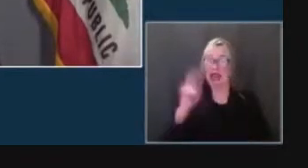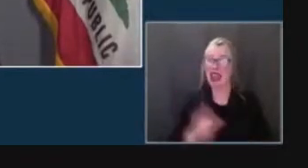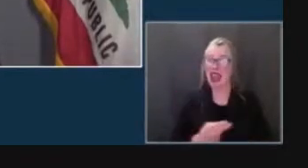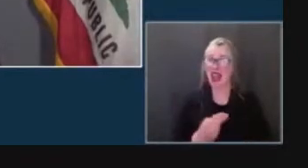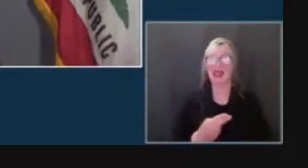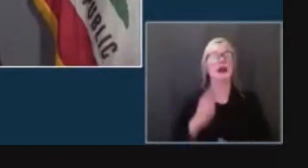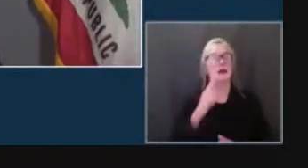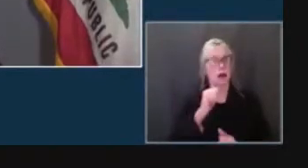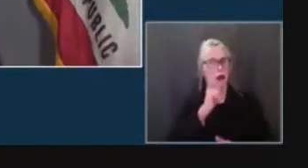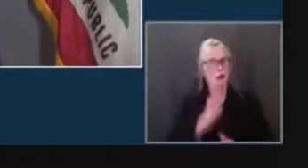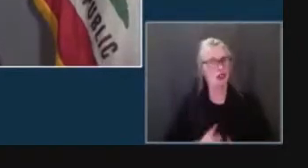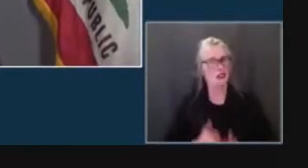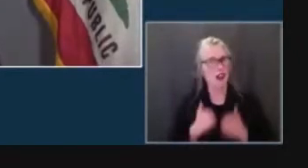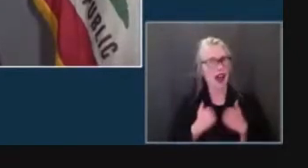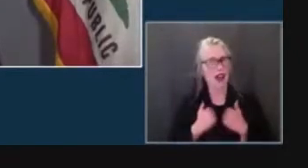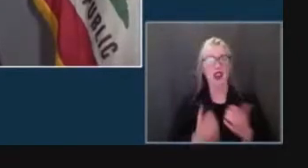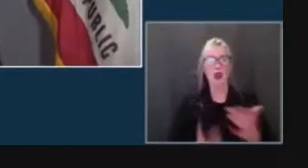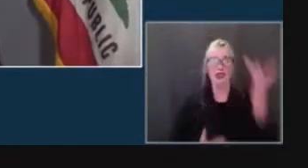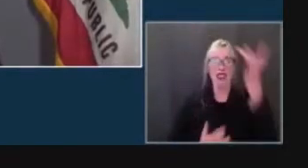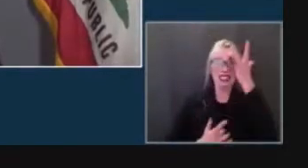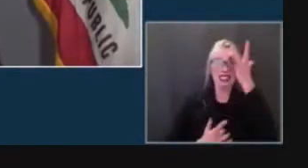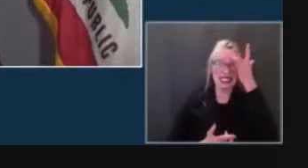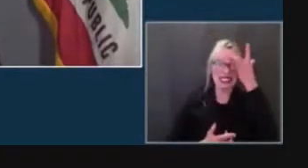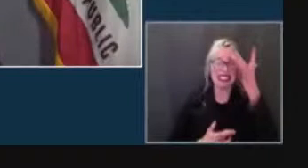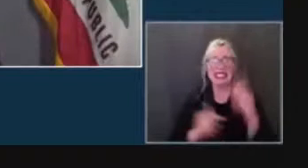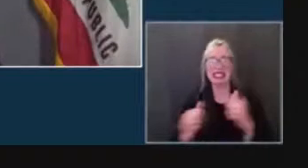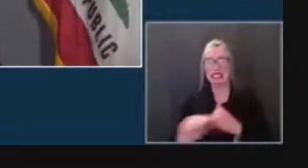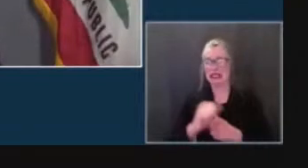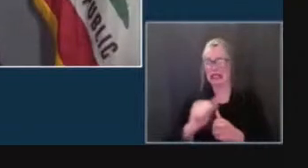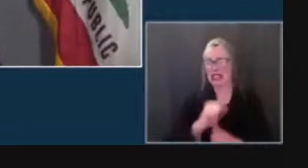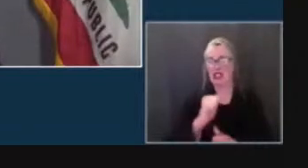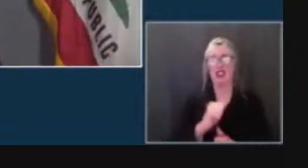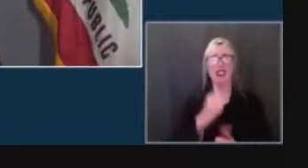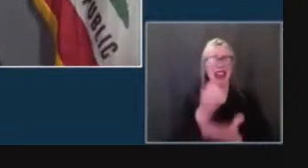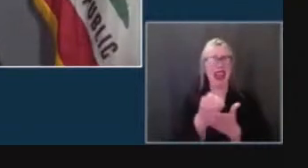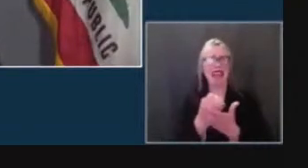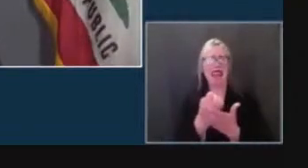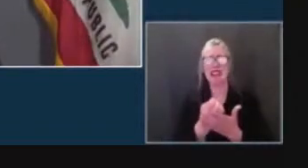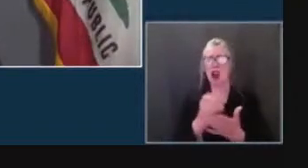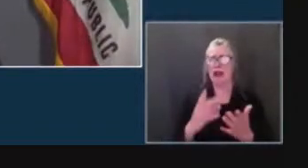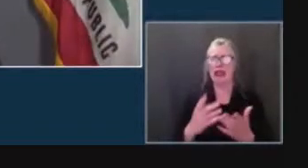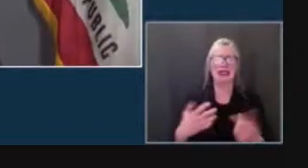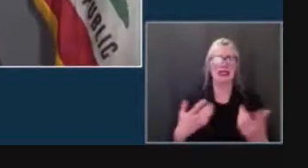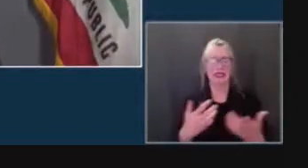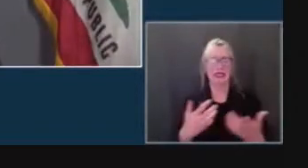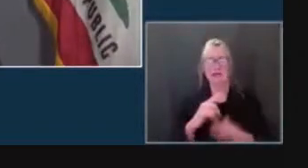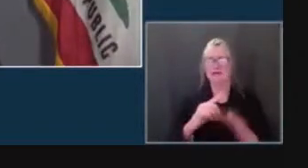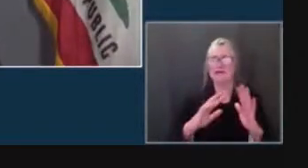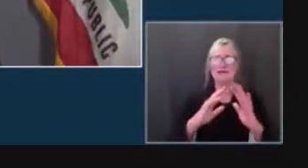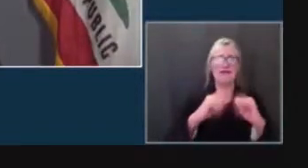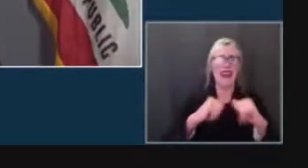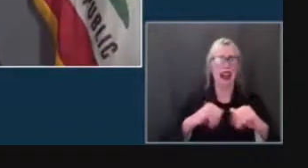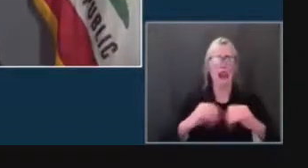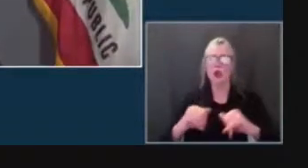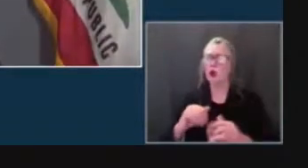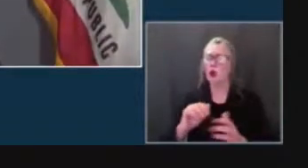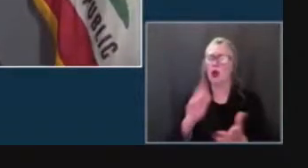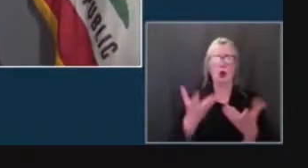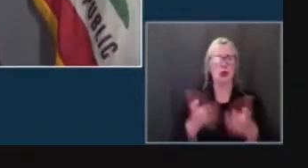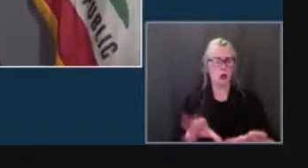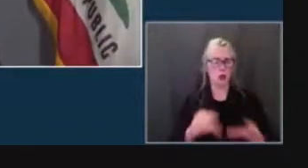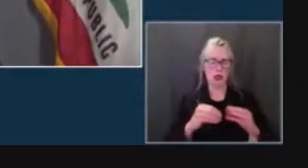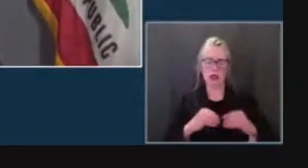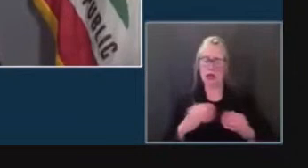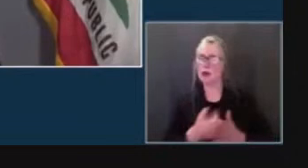economic disaster, we have arrived in a brand new place. We're not accepting the old deal anymore: exploitation, inequality, and